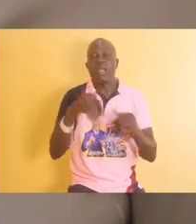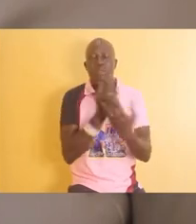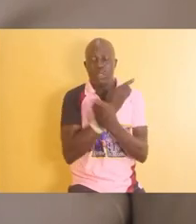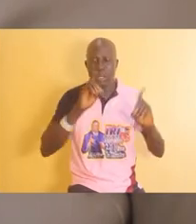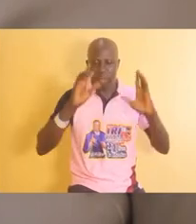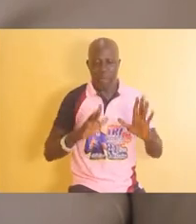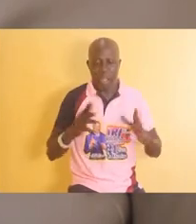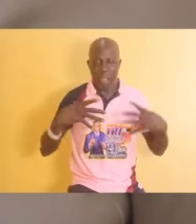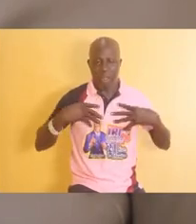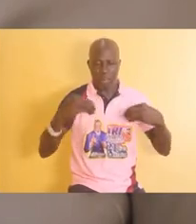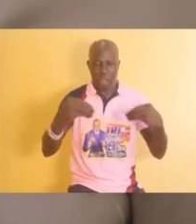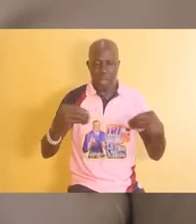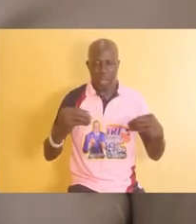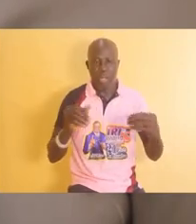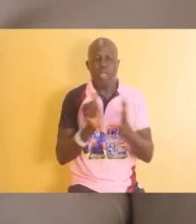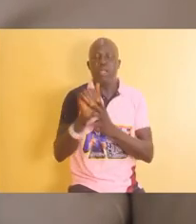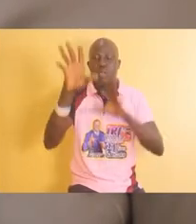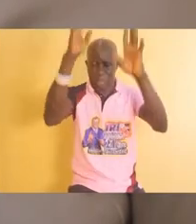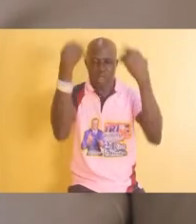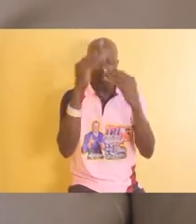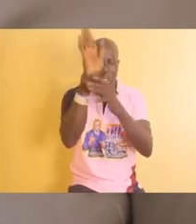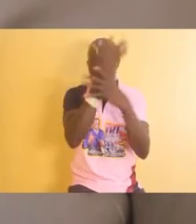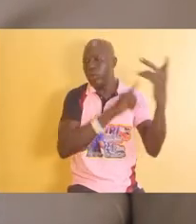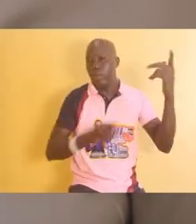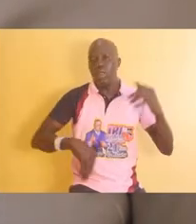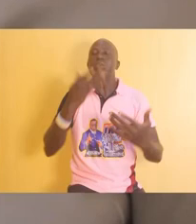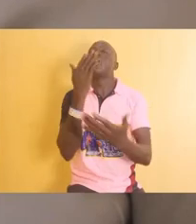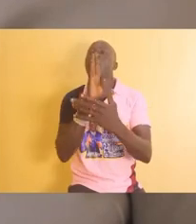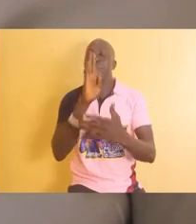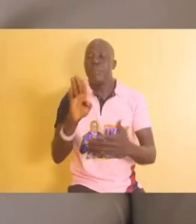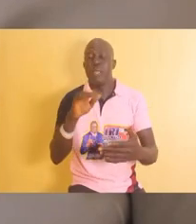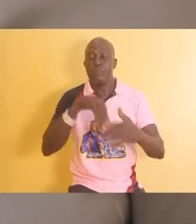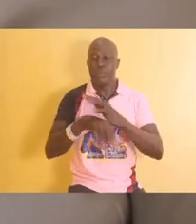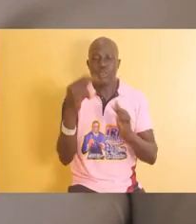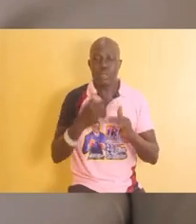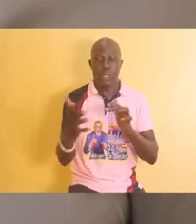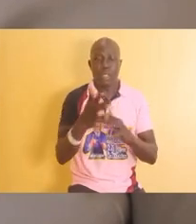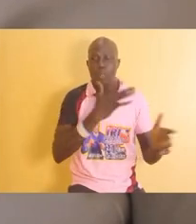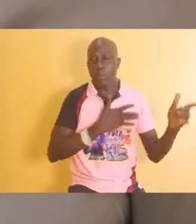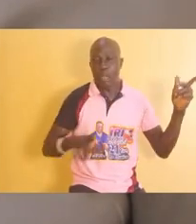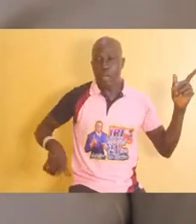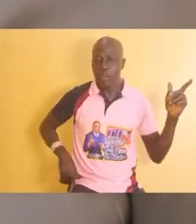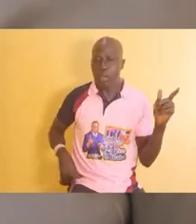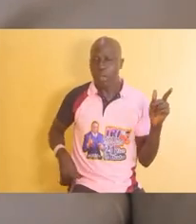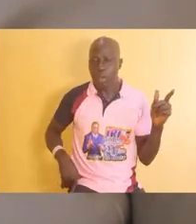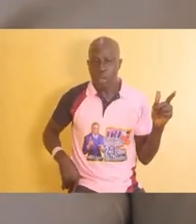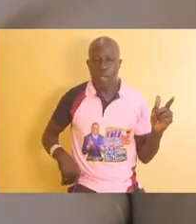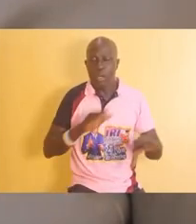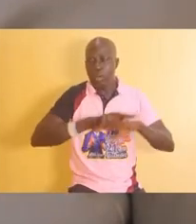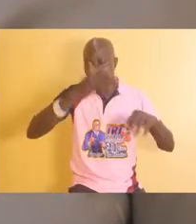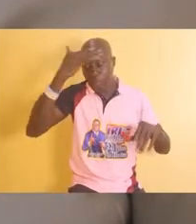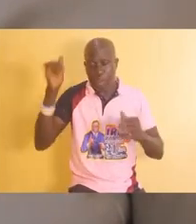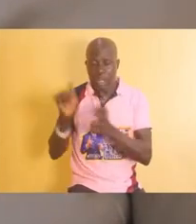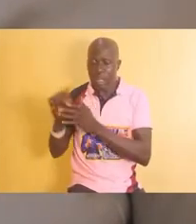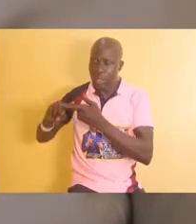ìtúsí. Amen. Yóò ṣe ìdájọ́. Amen. Wà á rí ọwọ́ náà. Amen. Bẹ́ẹ̀ ni yóò ṣe. Amen. Jésù Olúwa wa. Amen. Má gbàgbé láti